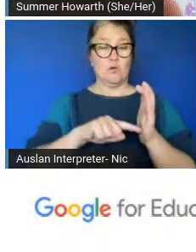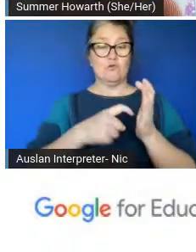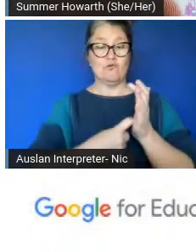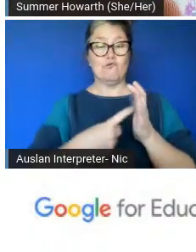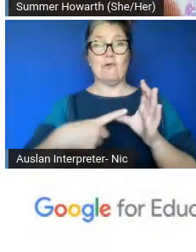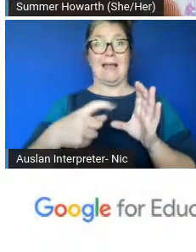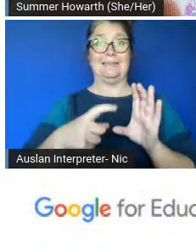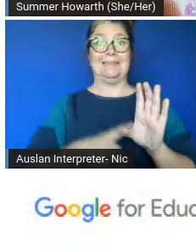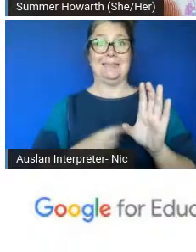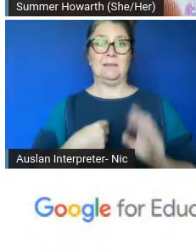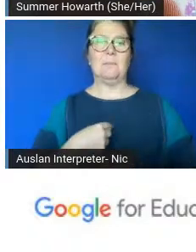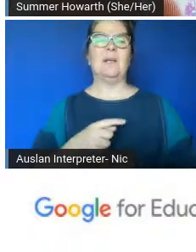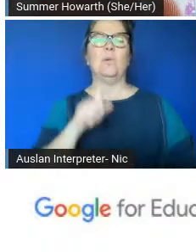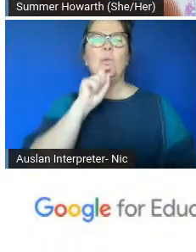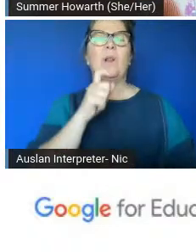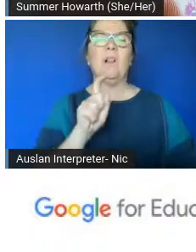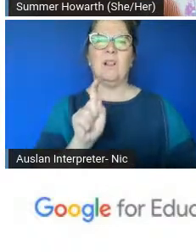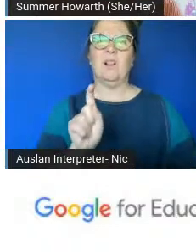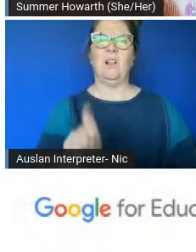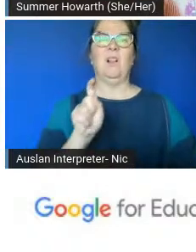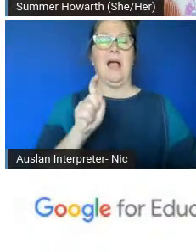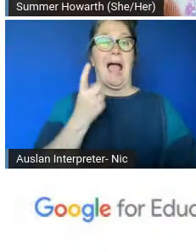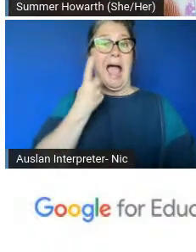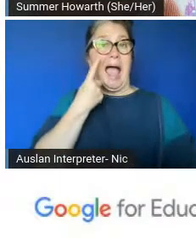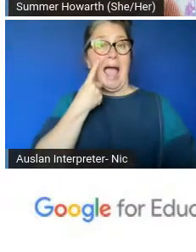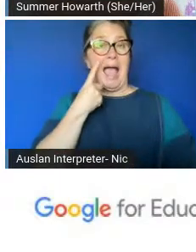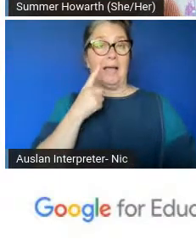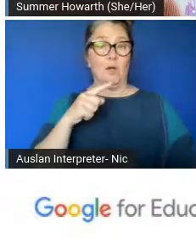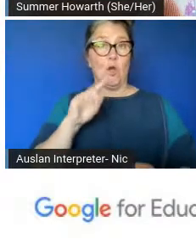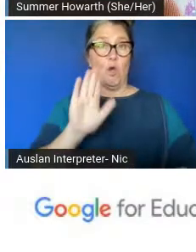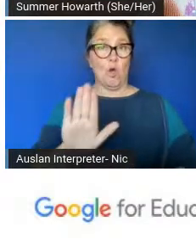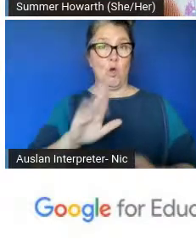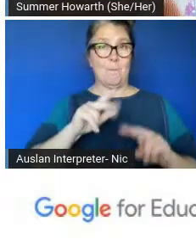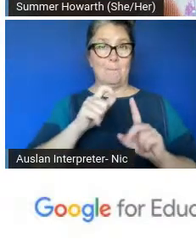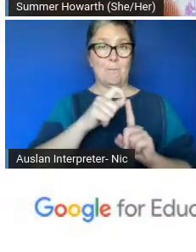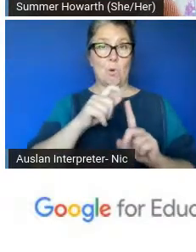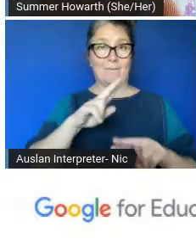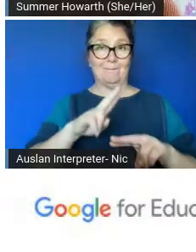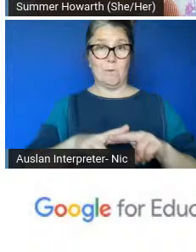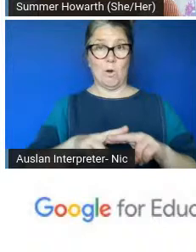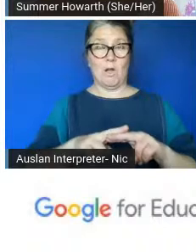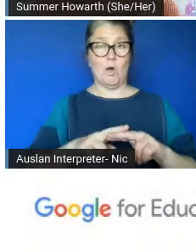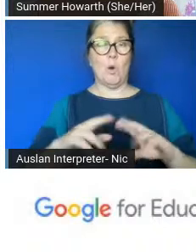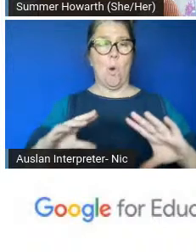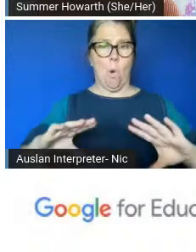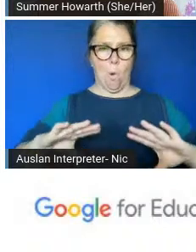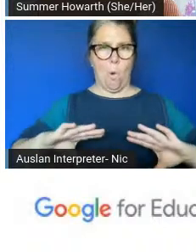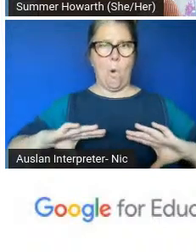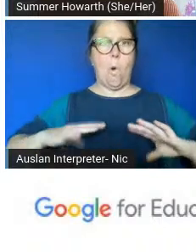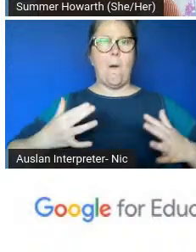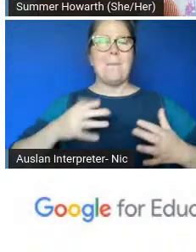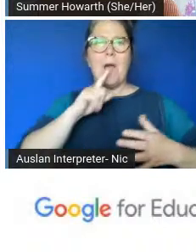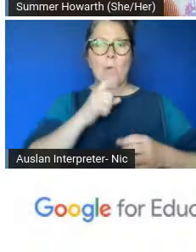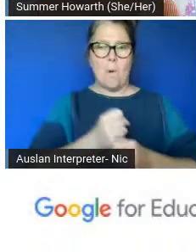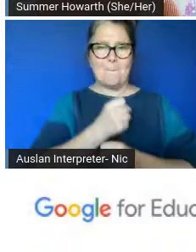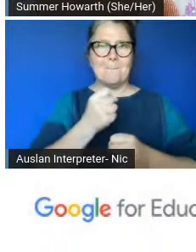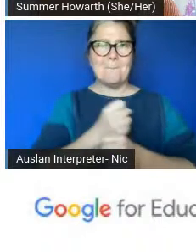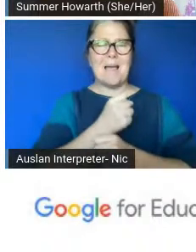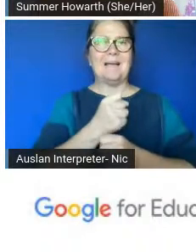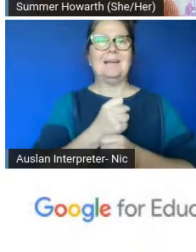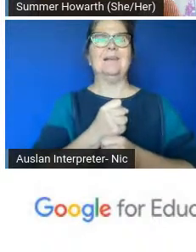Tracy's. So I actually jump onto Tracy's portfolio, and that's now it's automatically created a version of